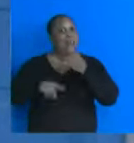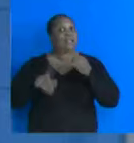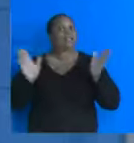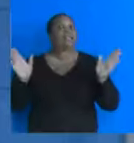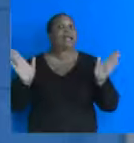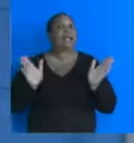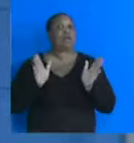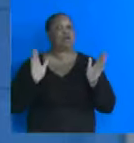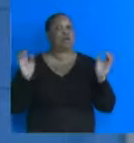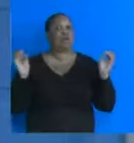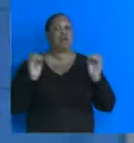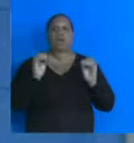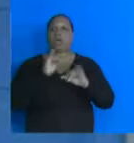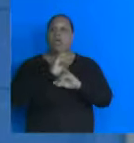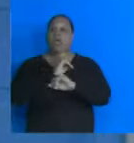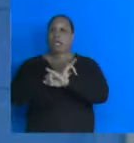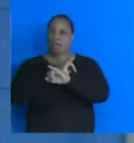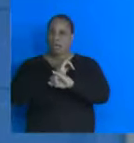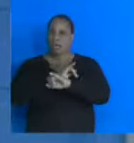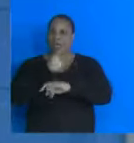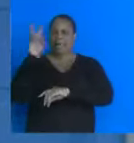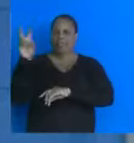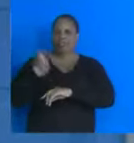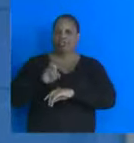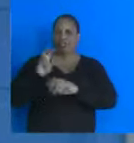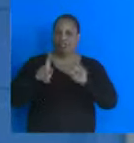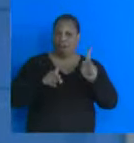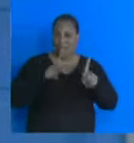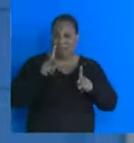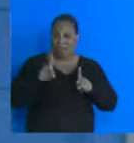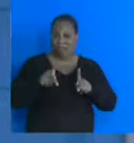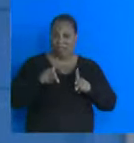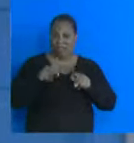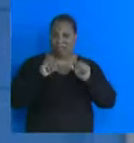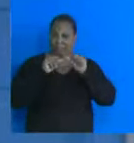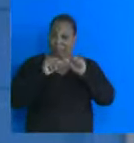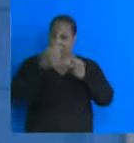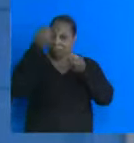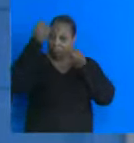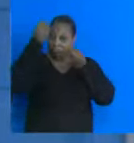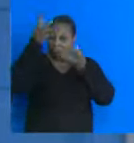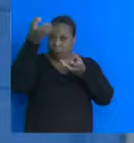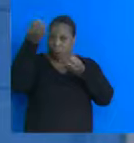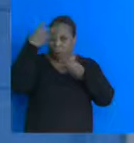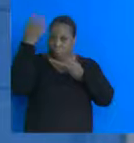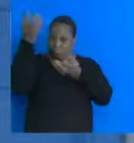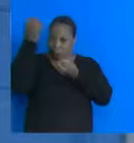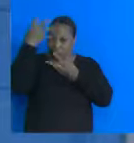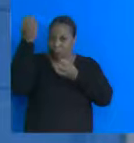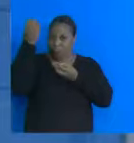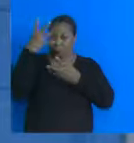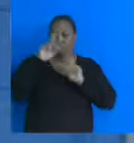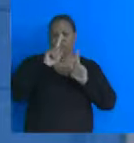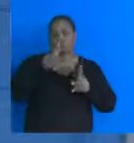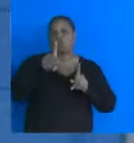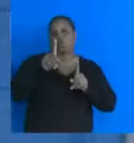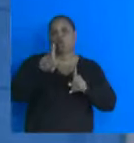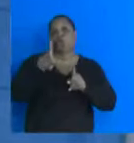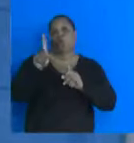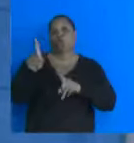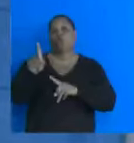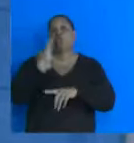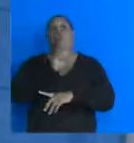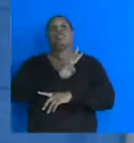all non-immunized travelers to stay informed about all of the quarantine guidance by visiting the